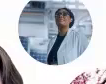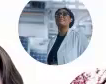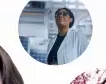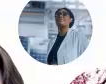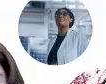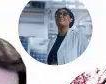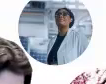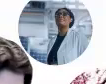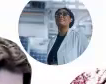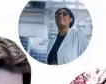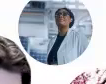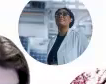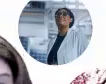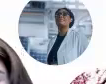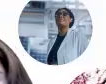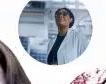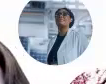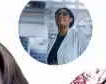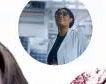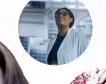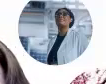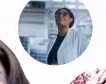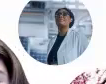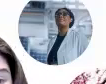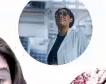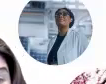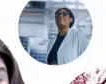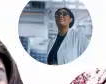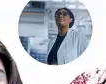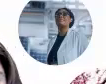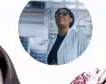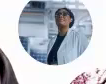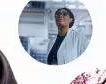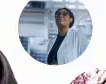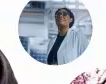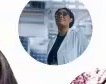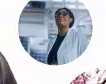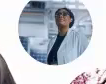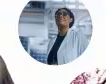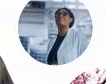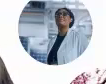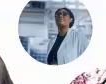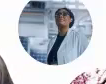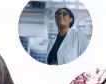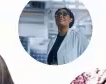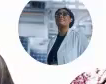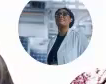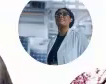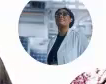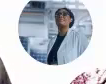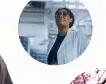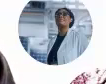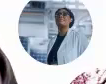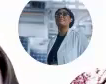to take a short survey to provide your feedback on today's session. Additionally, we'll